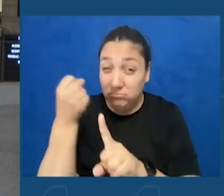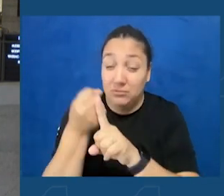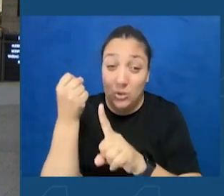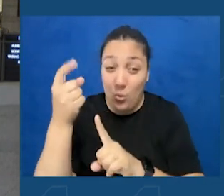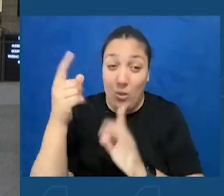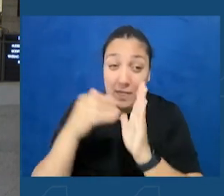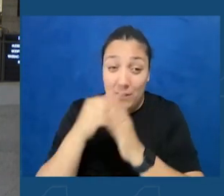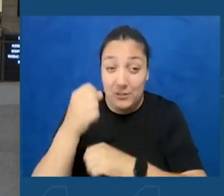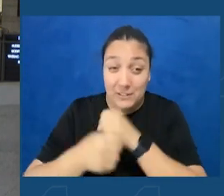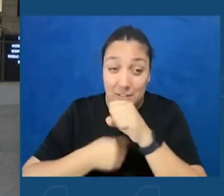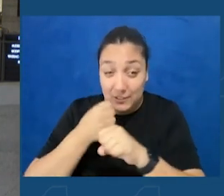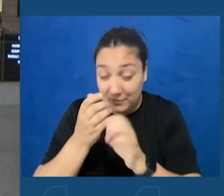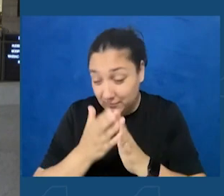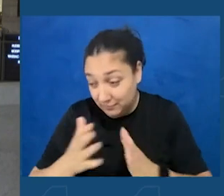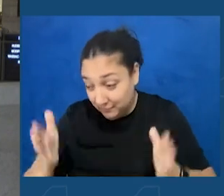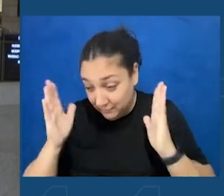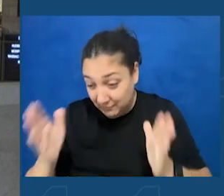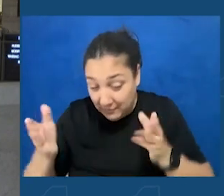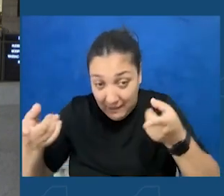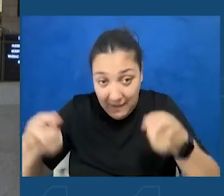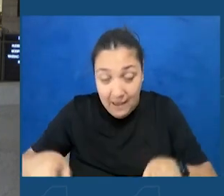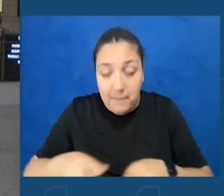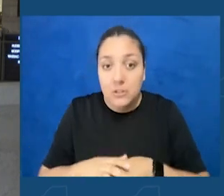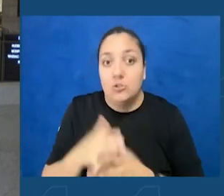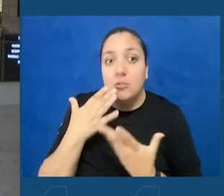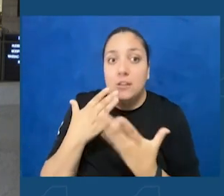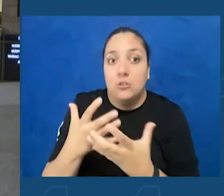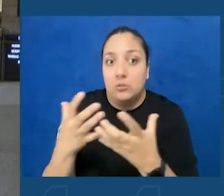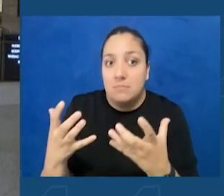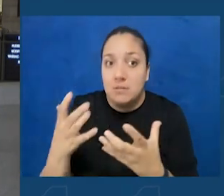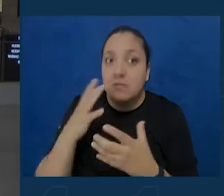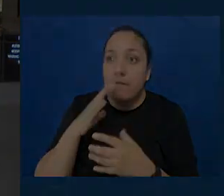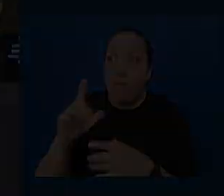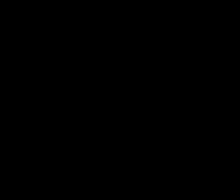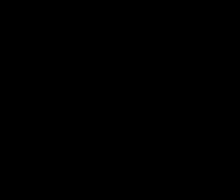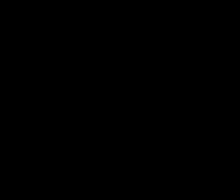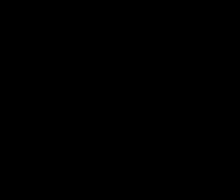thought was so important, is giving reliability, exceptional service to our commuters and our customers.